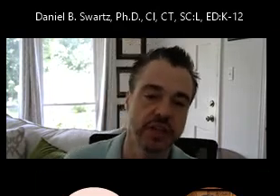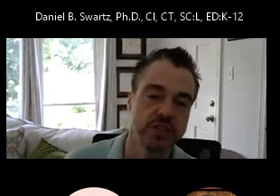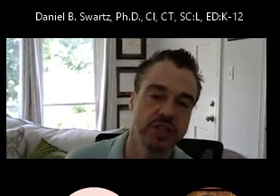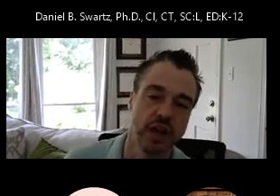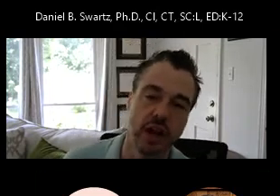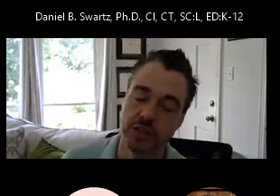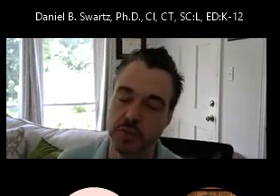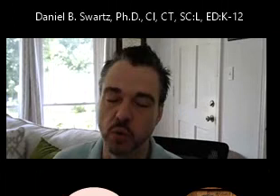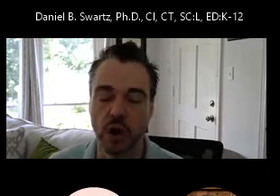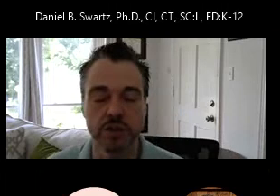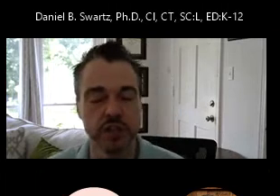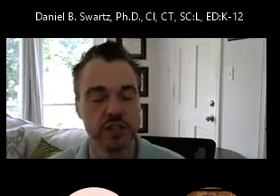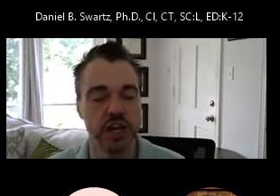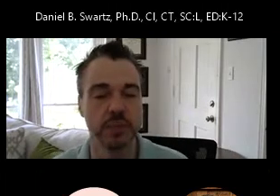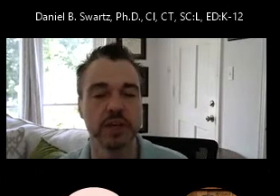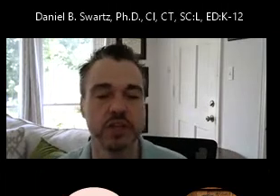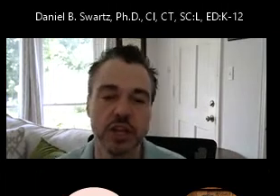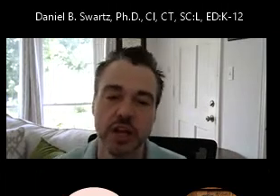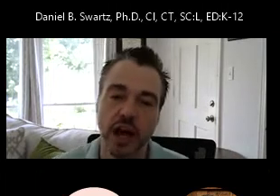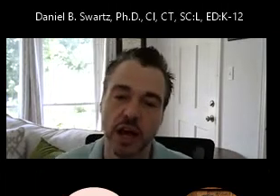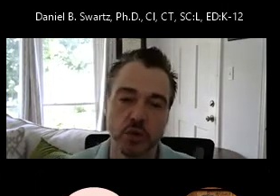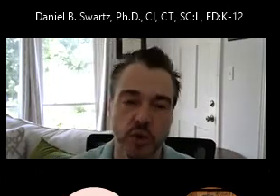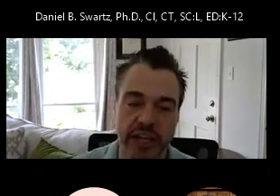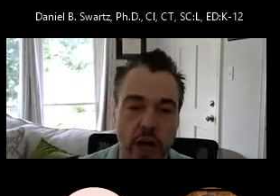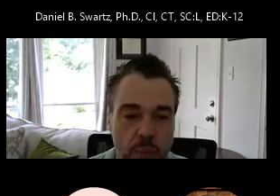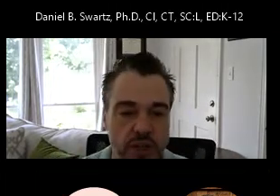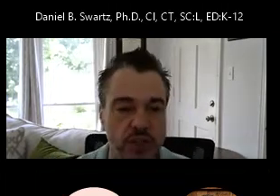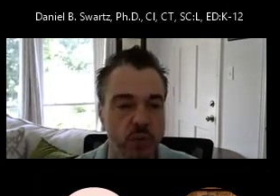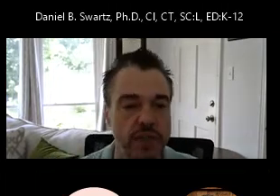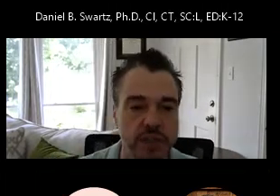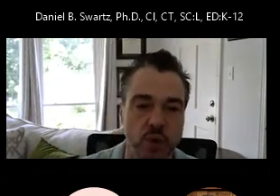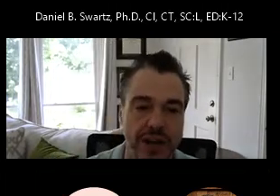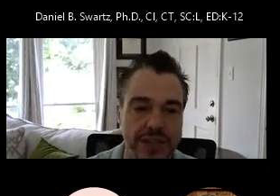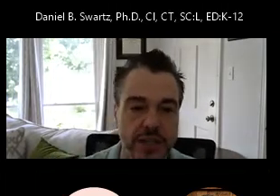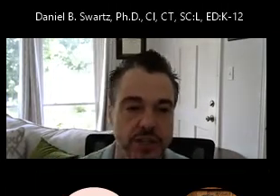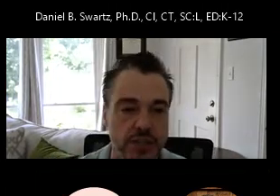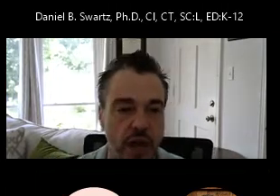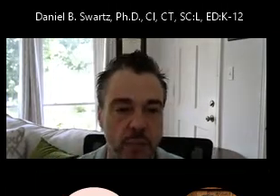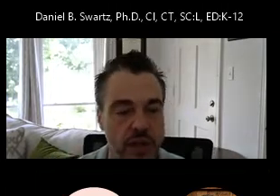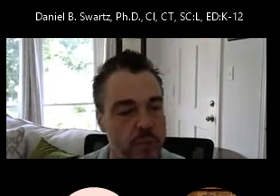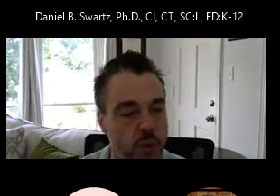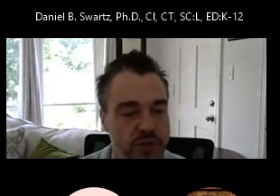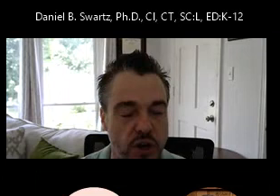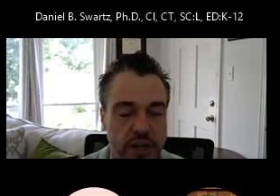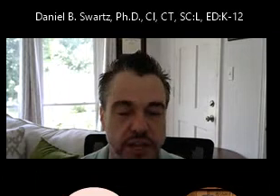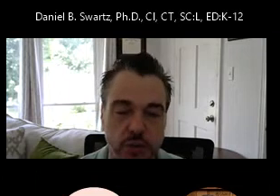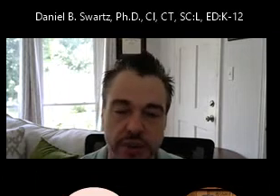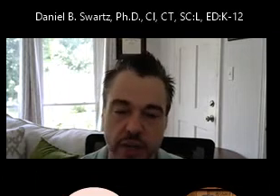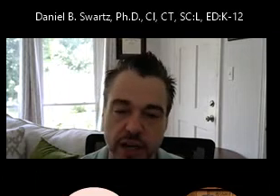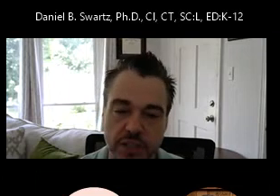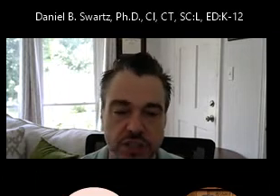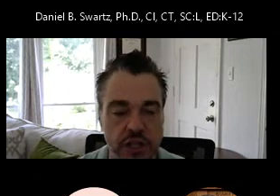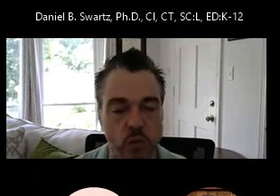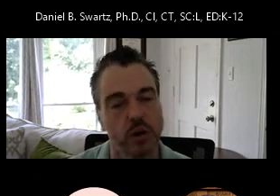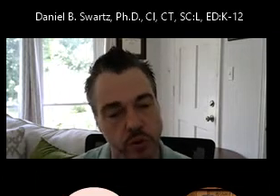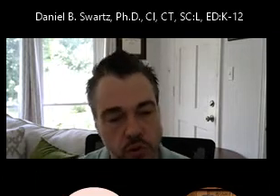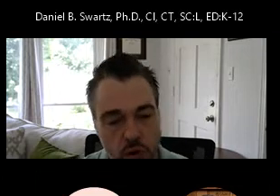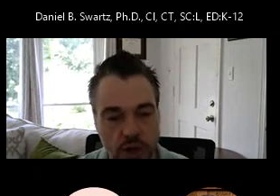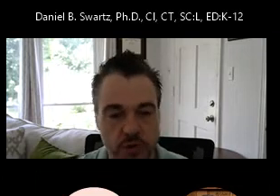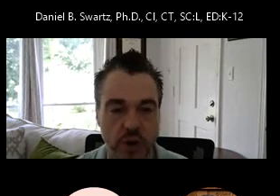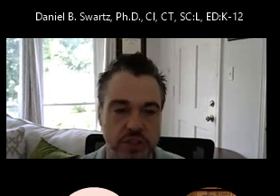FIT champions, cost study champions to really help us throughout this process, be our points of contact with their